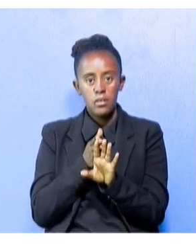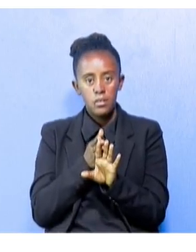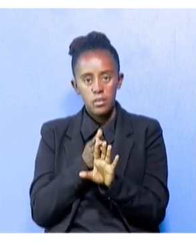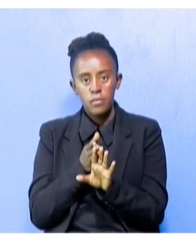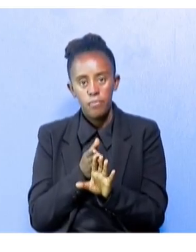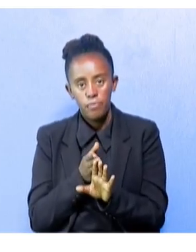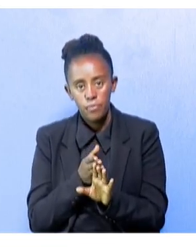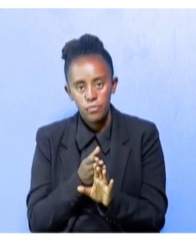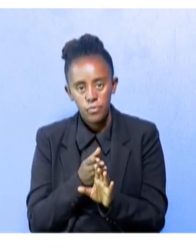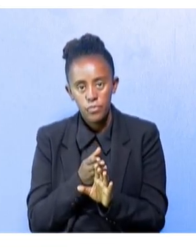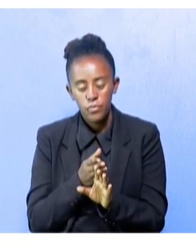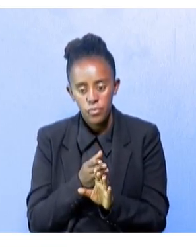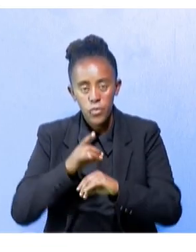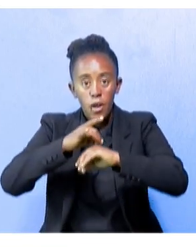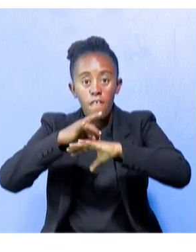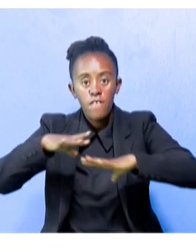the field.